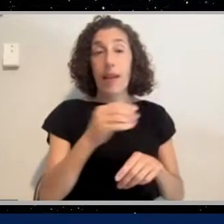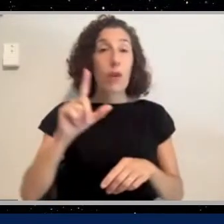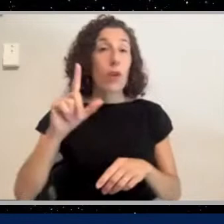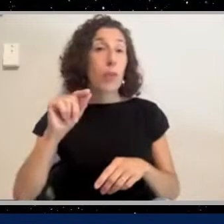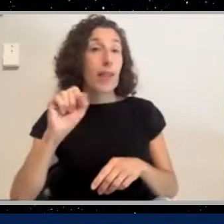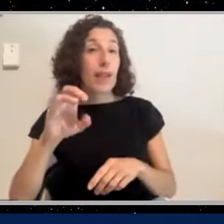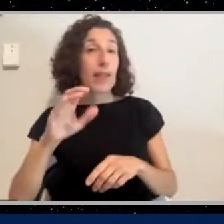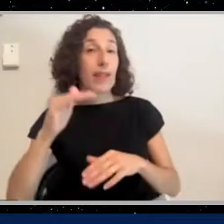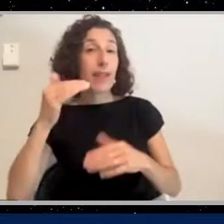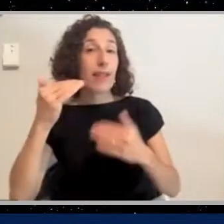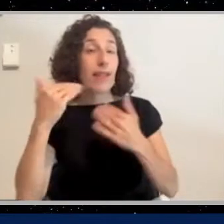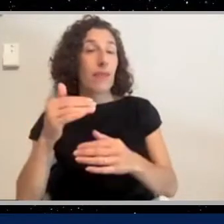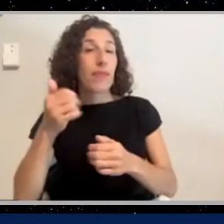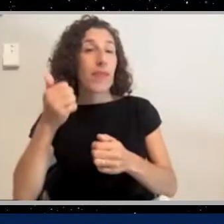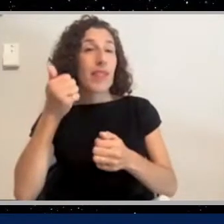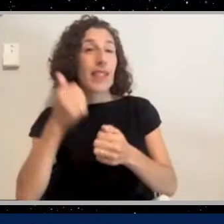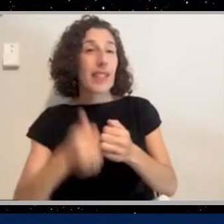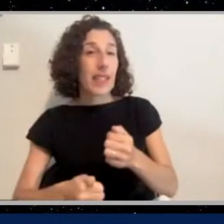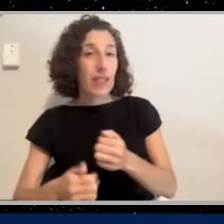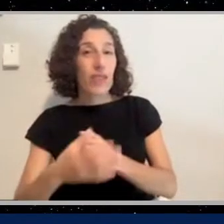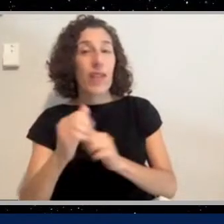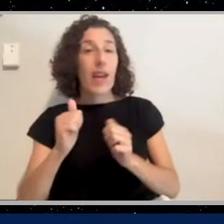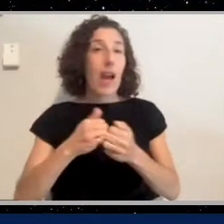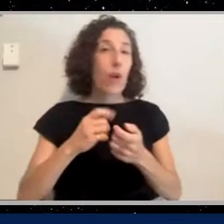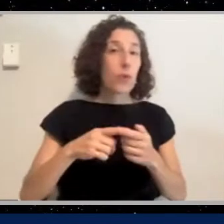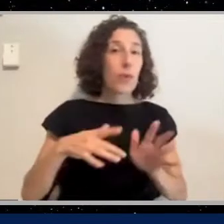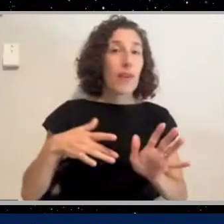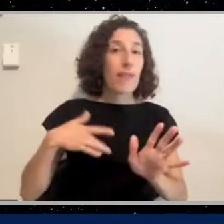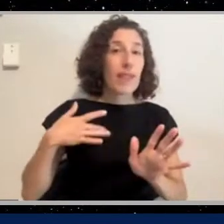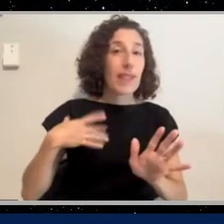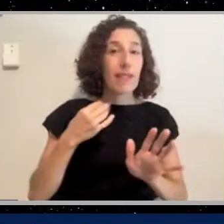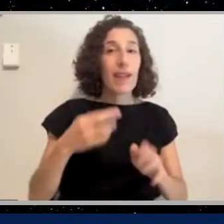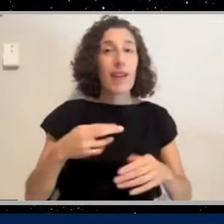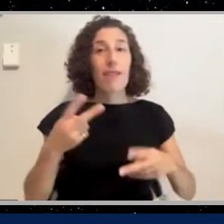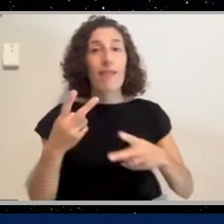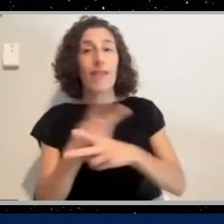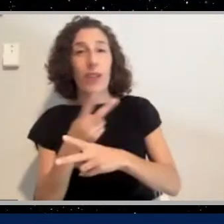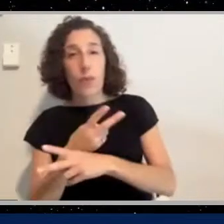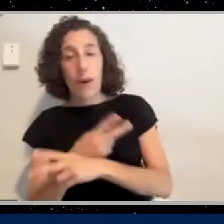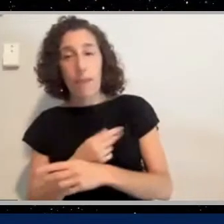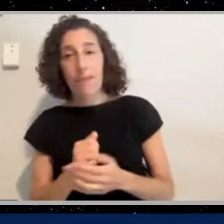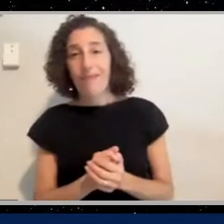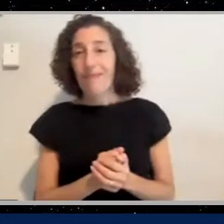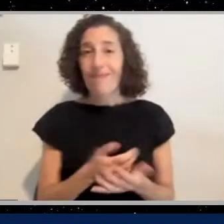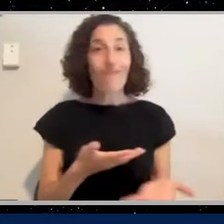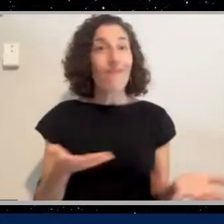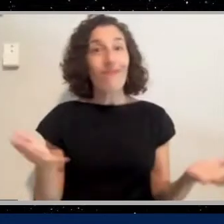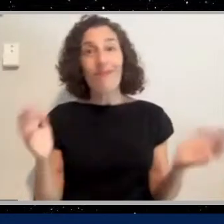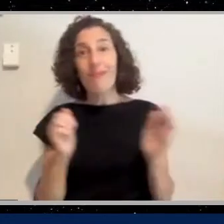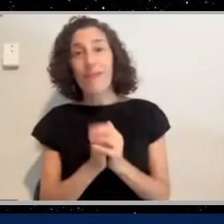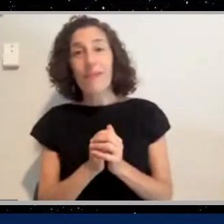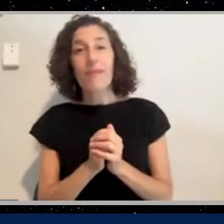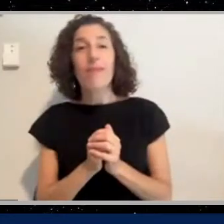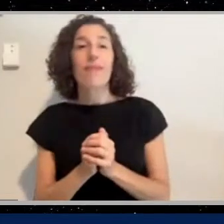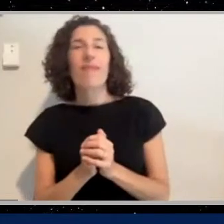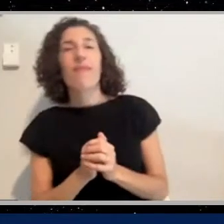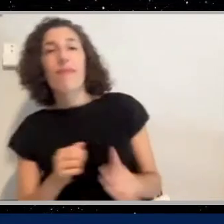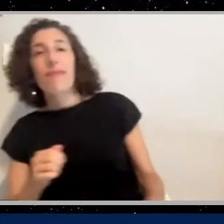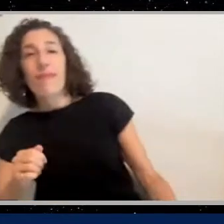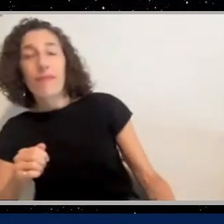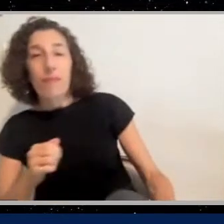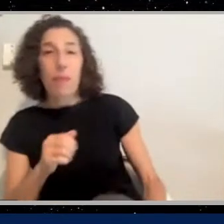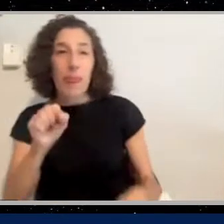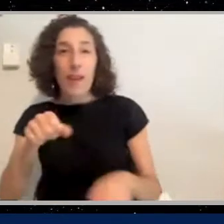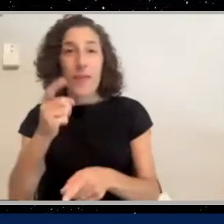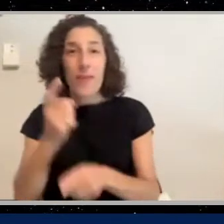about getting adjusted to the feeling of zero G, as you can see by my face. Yeah, and